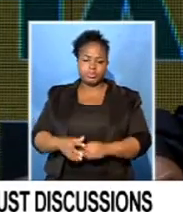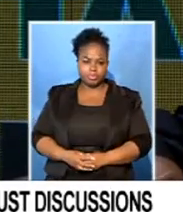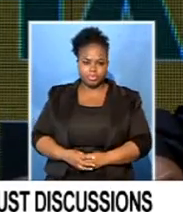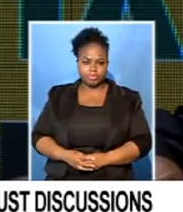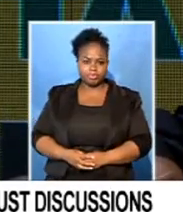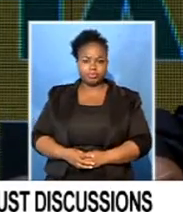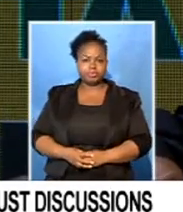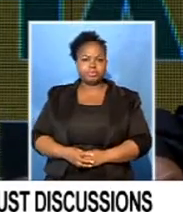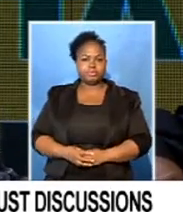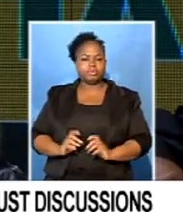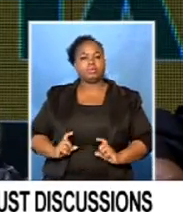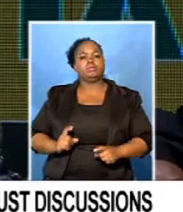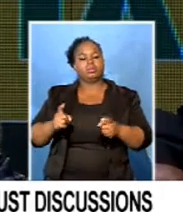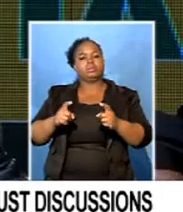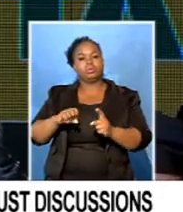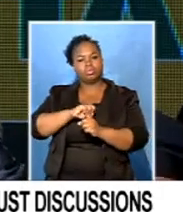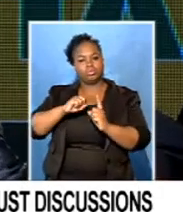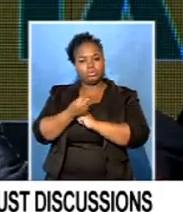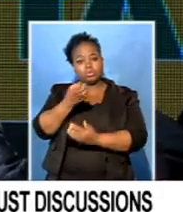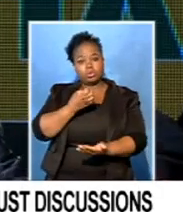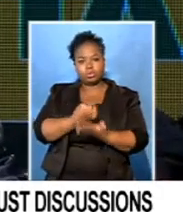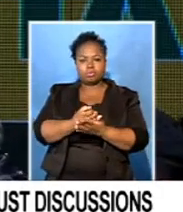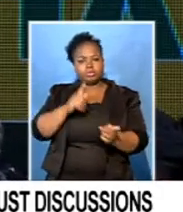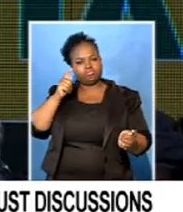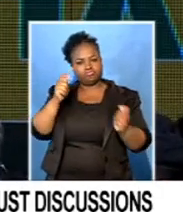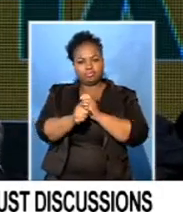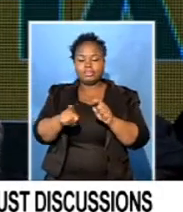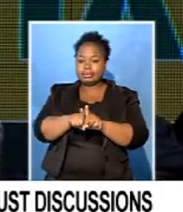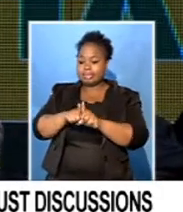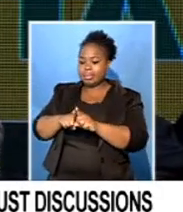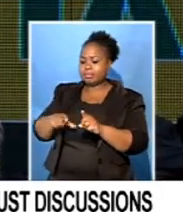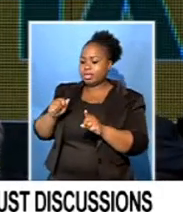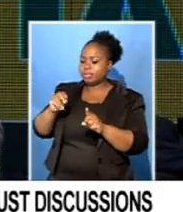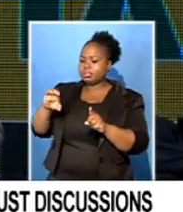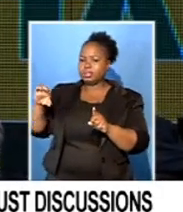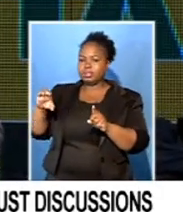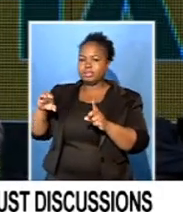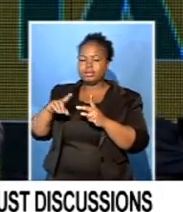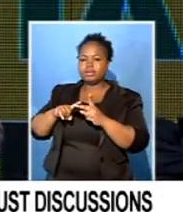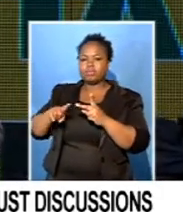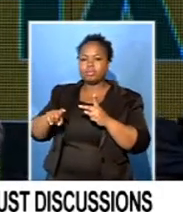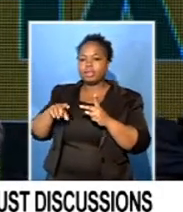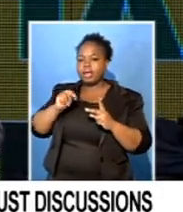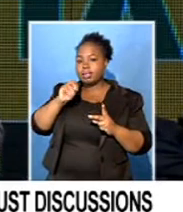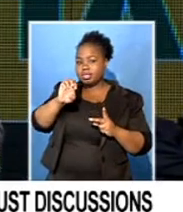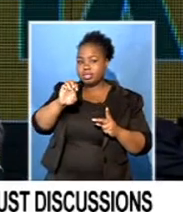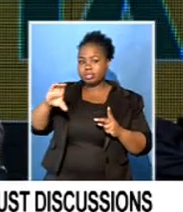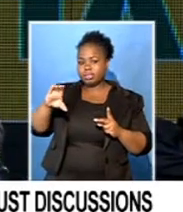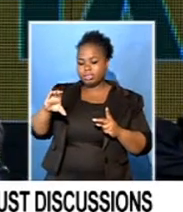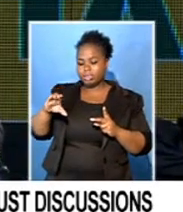Radical socio-economic transformation, as defined by the ANC NEC in